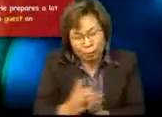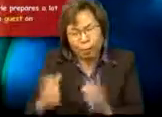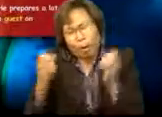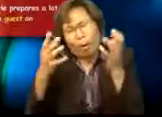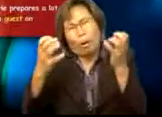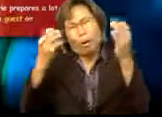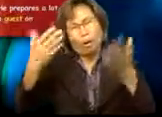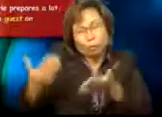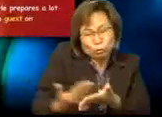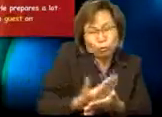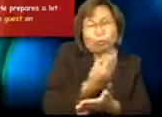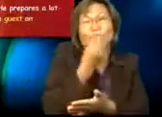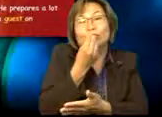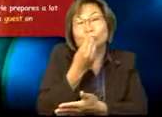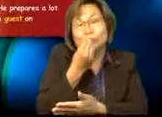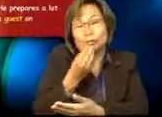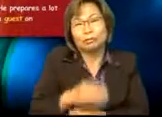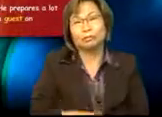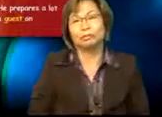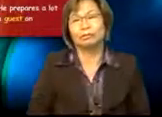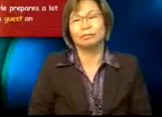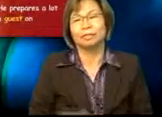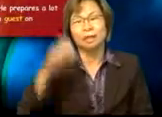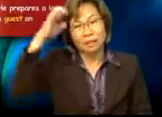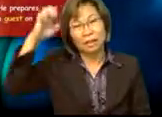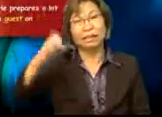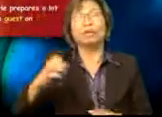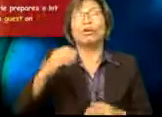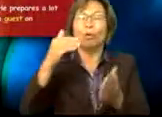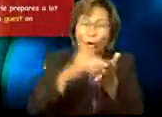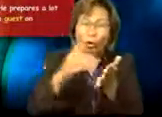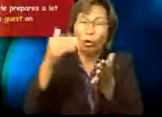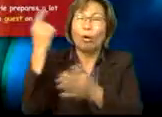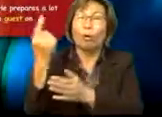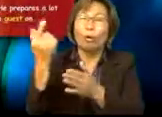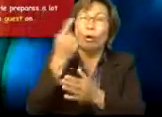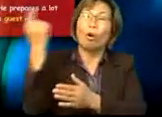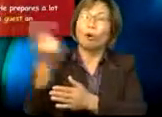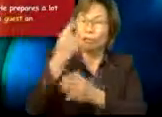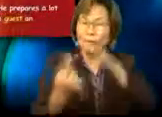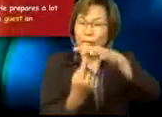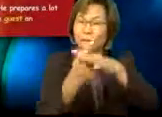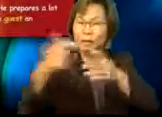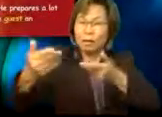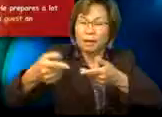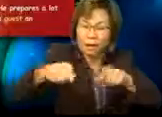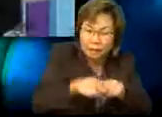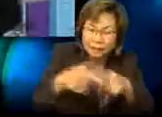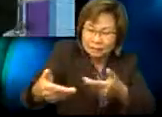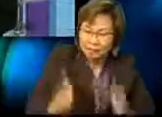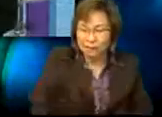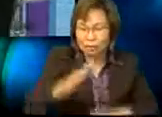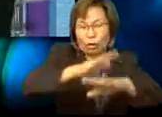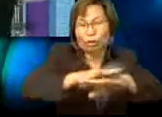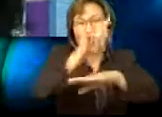dishes. He often appears as a guest on television shows.